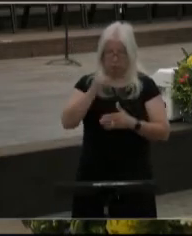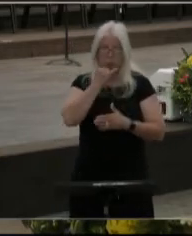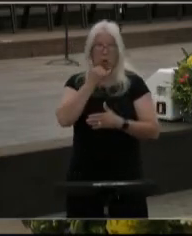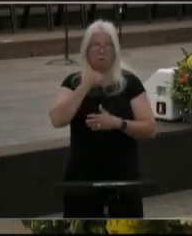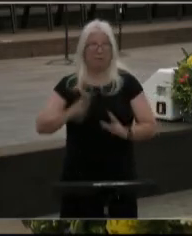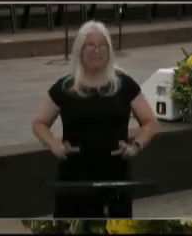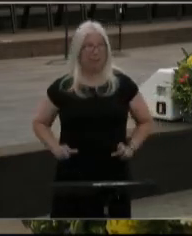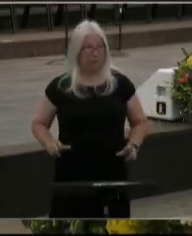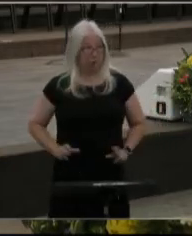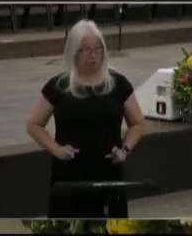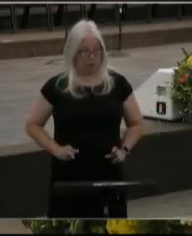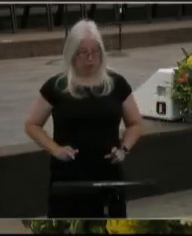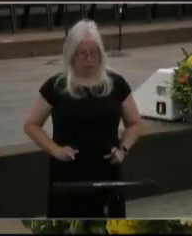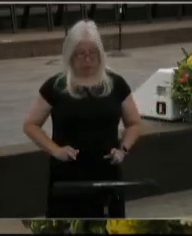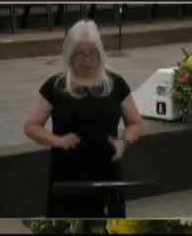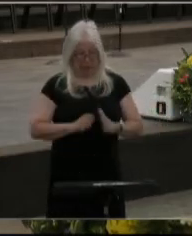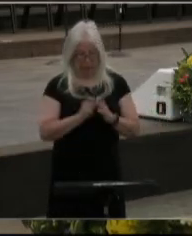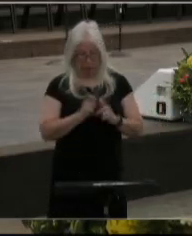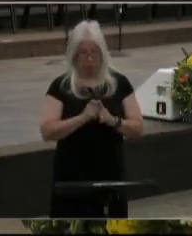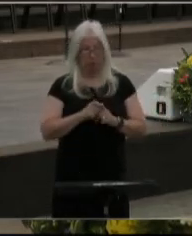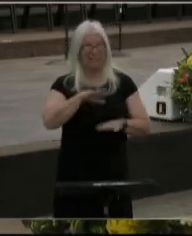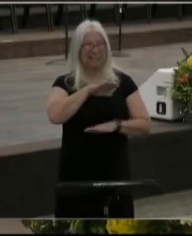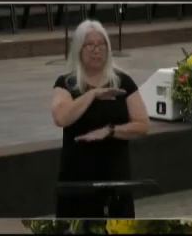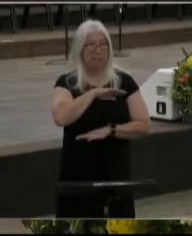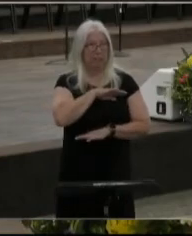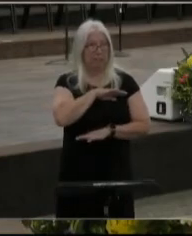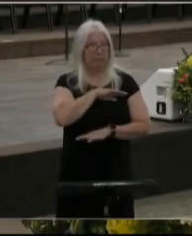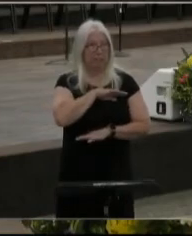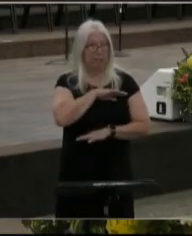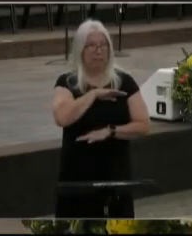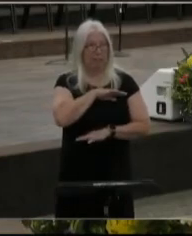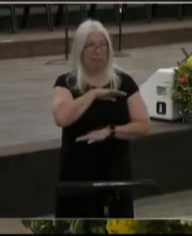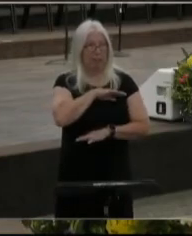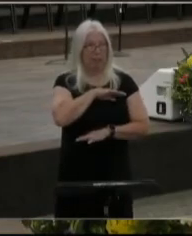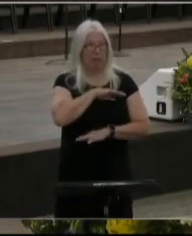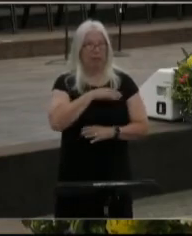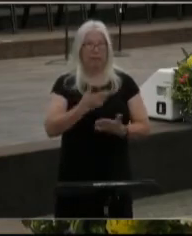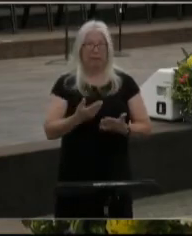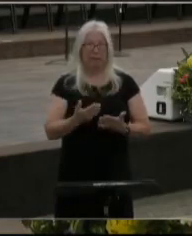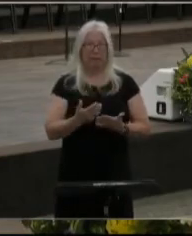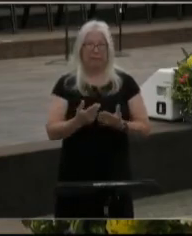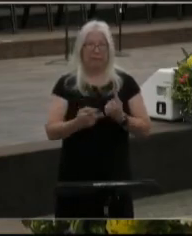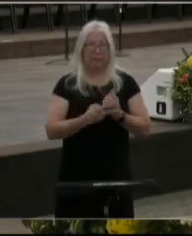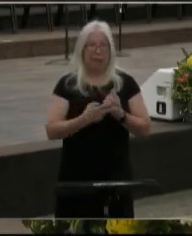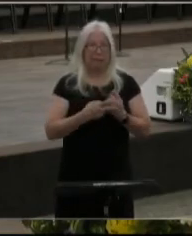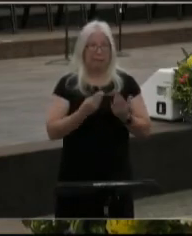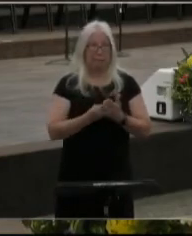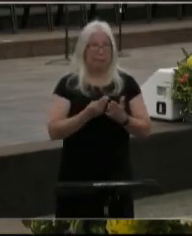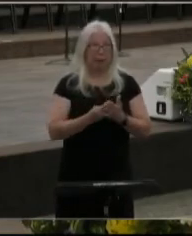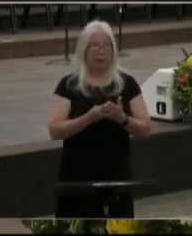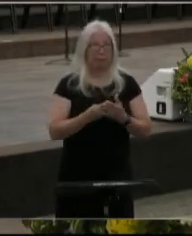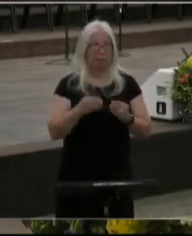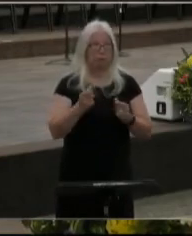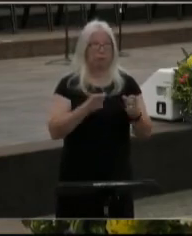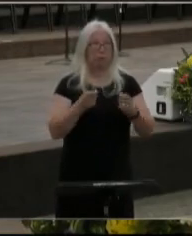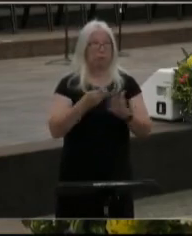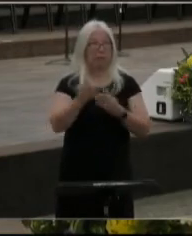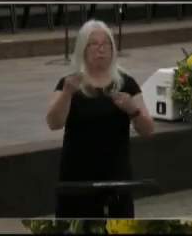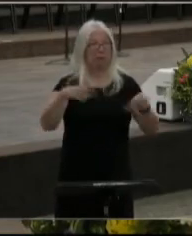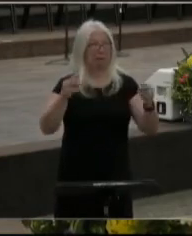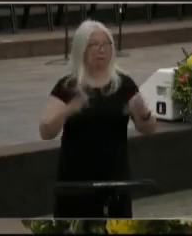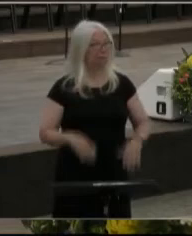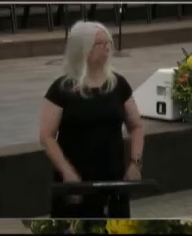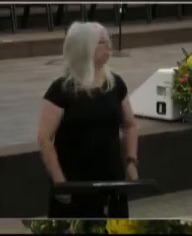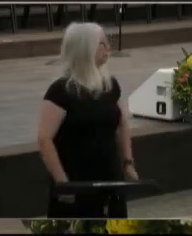be selfish. And the key word there is contentment. See, saving deals with my spending. I want you to look at me for a minute,